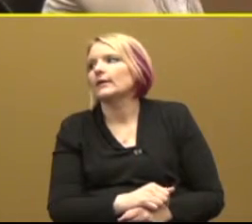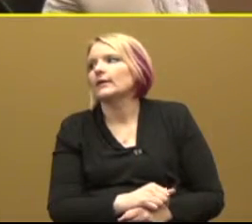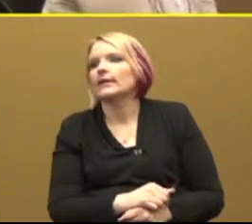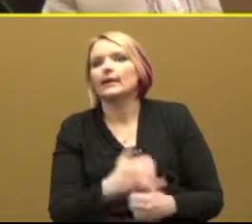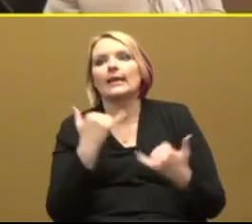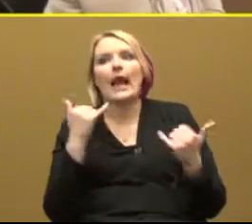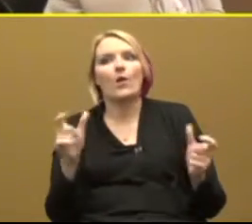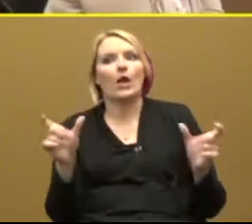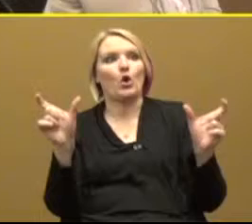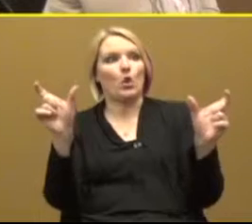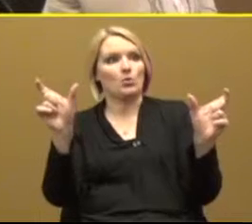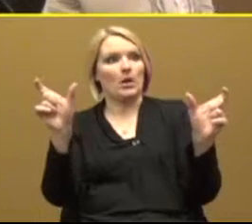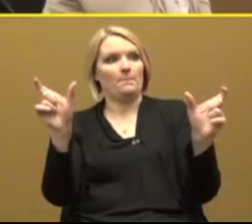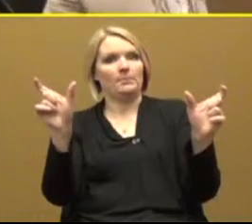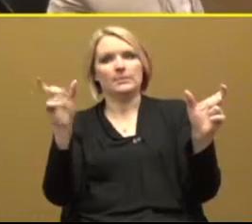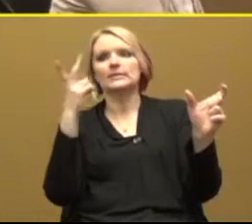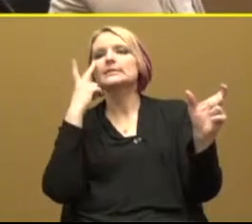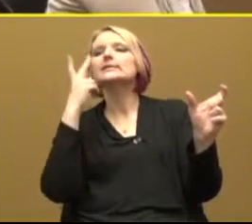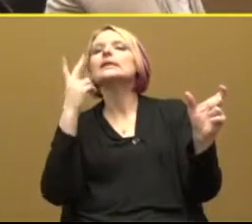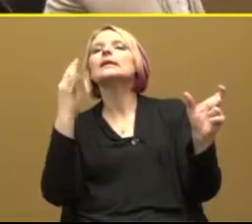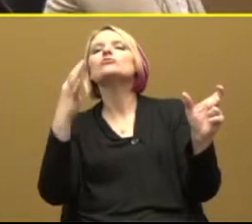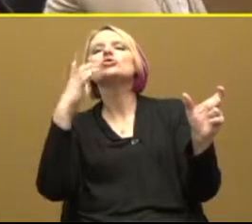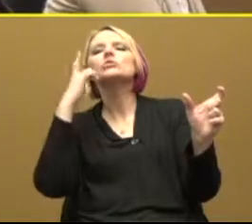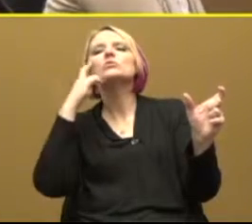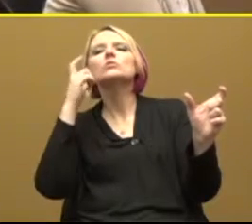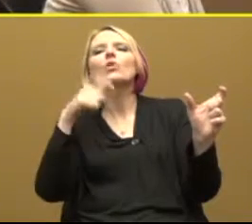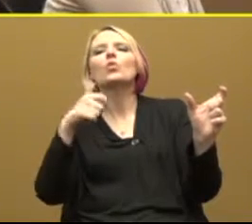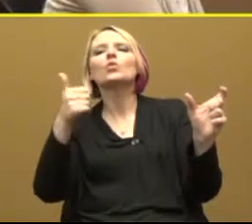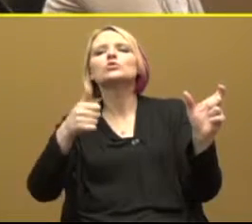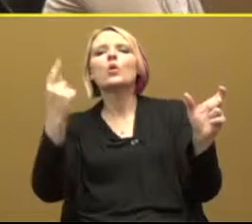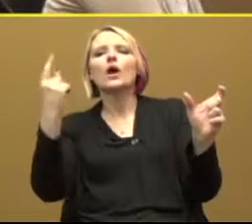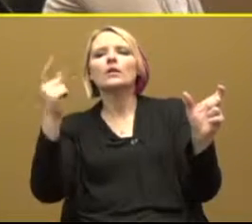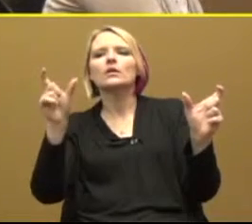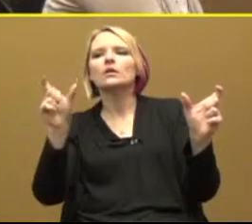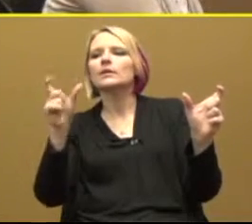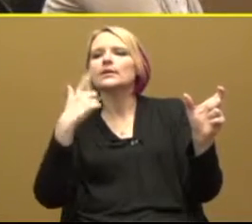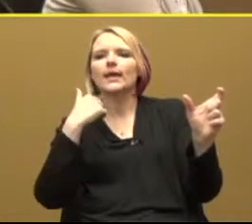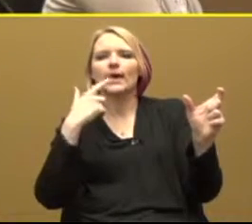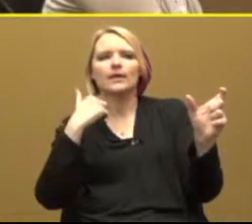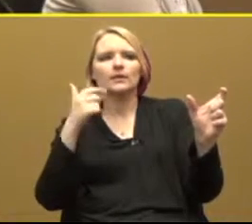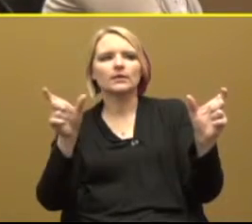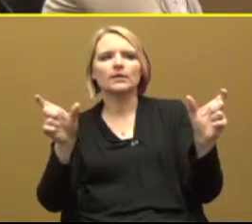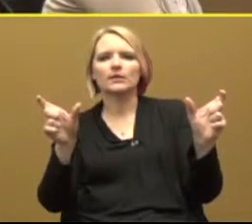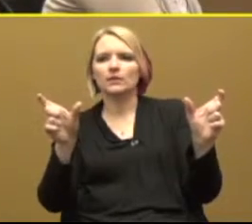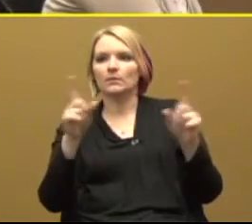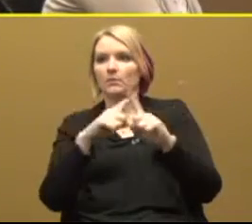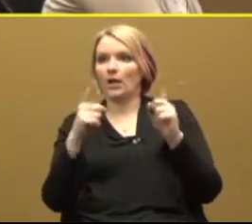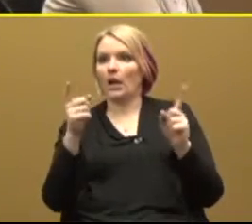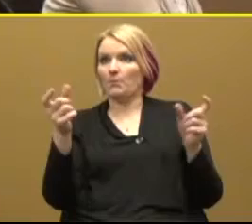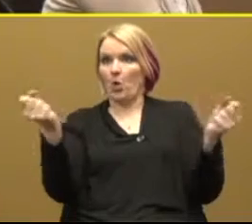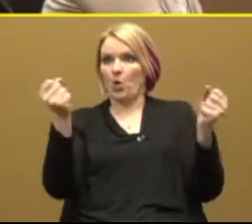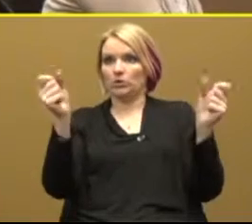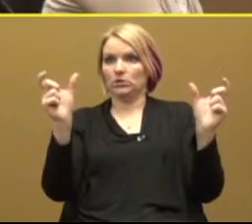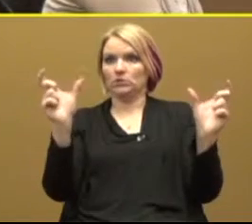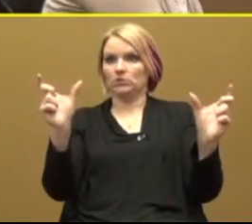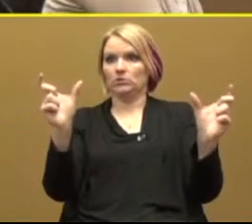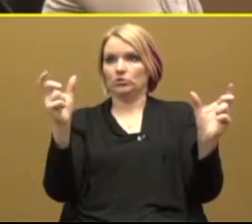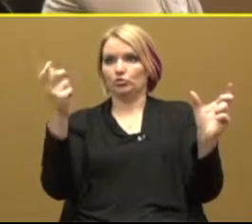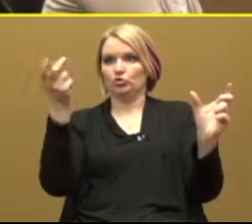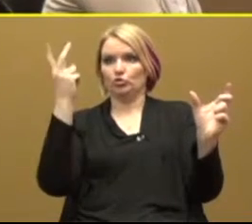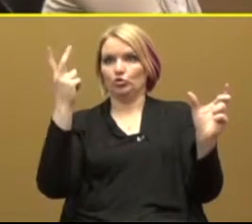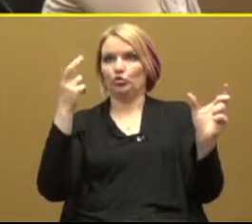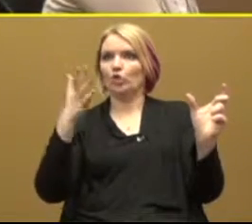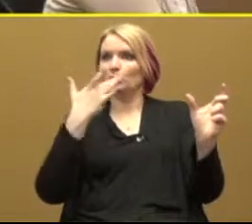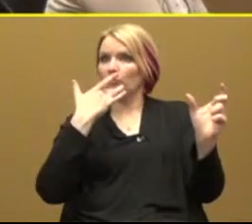going to hold up to see if she selects what? Candy. Candy, but I'm holding up 2 highly